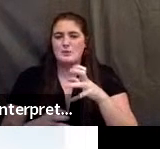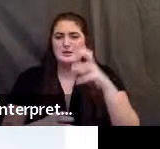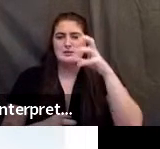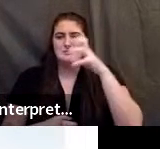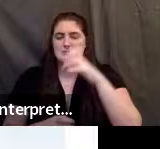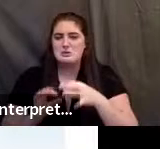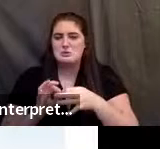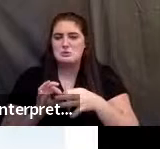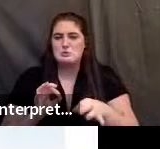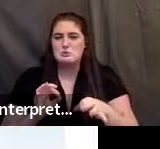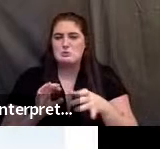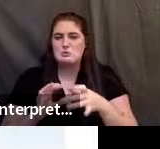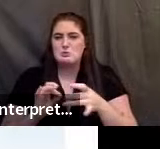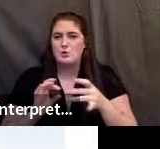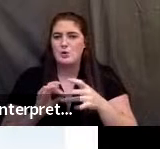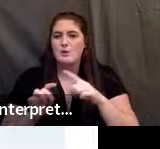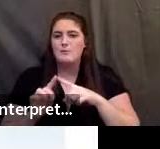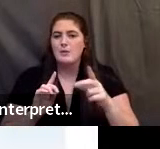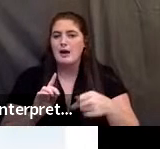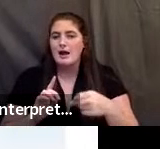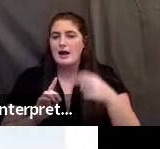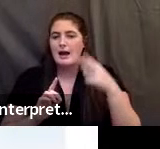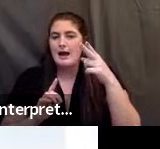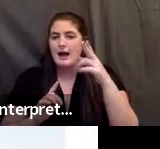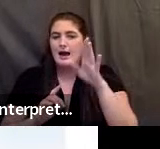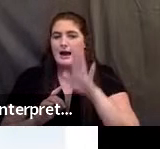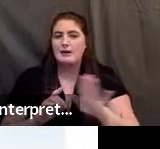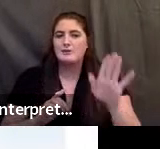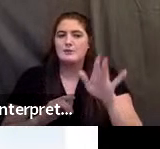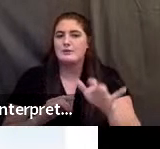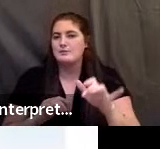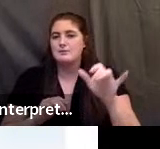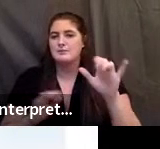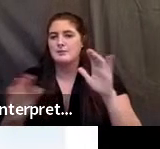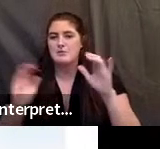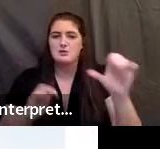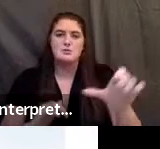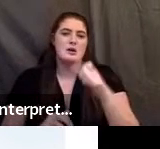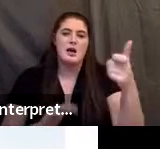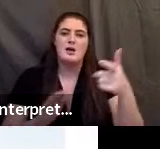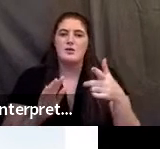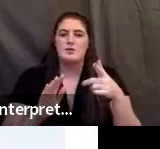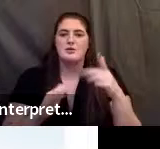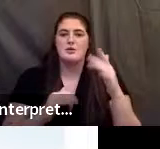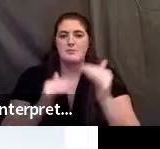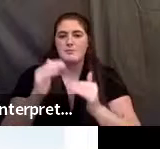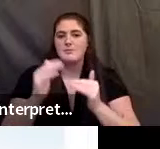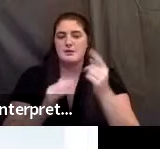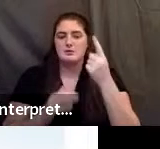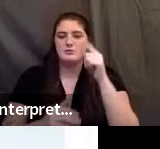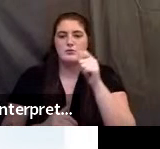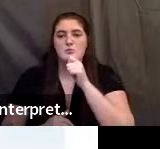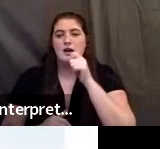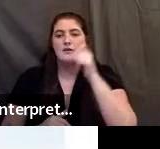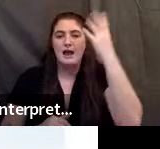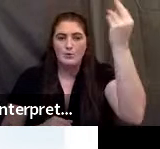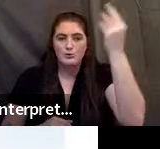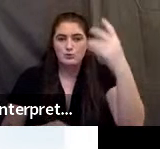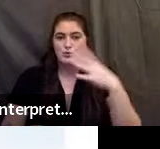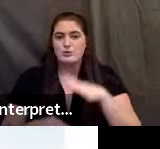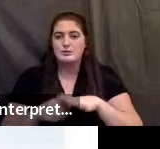but very high relative to most of our other developments in terms of private outdoor space for tenants. That will